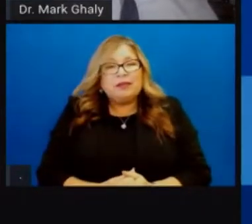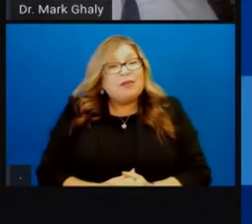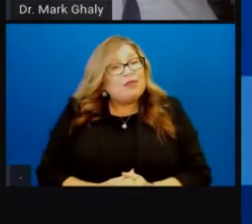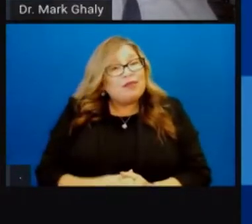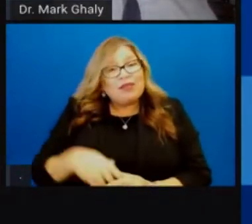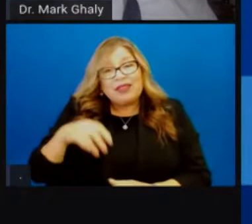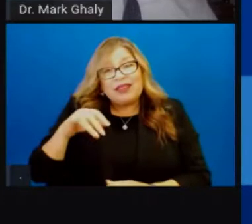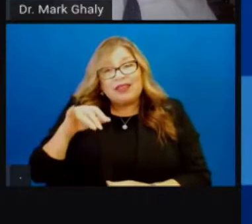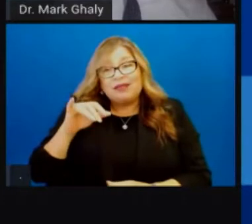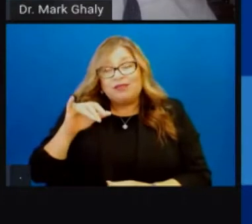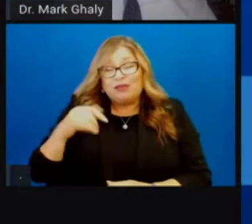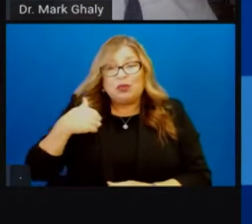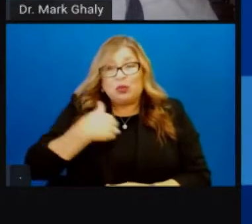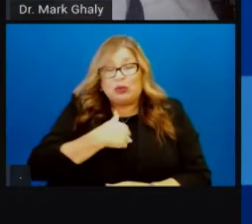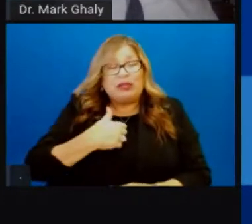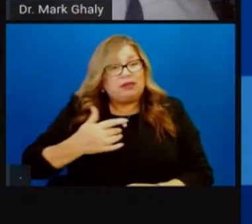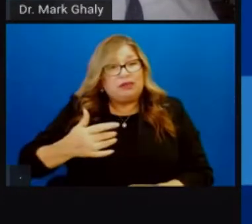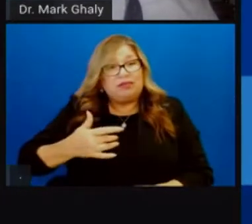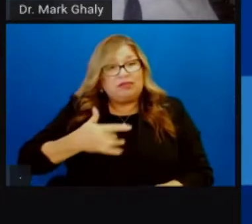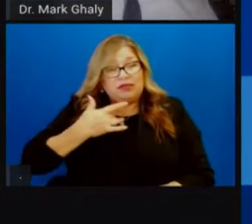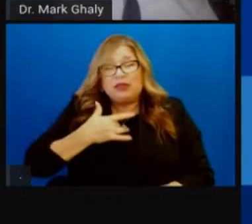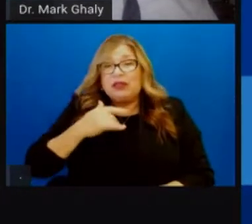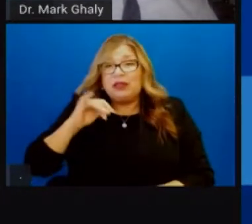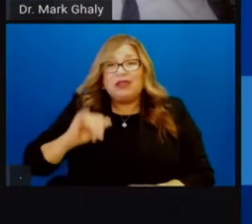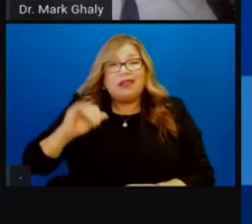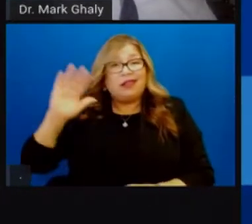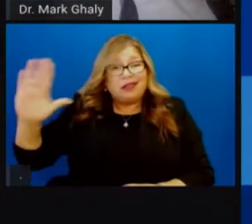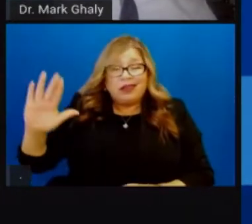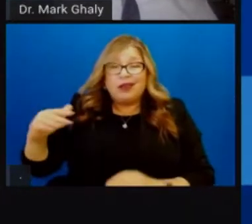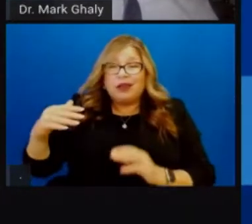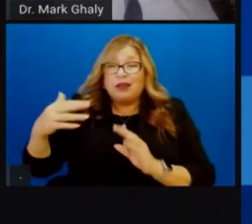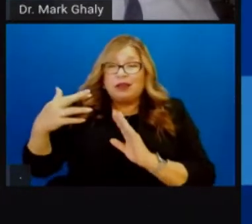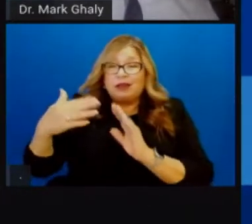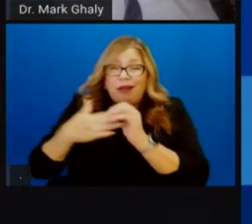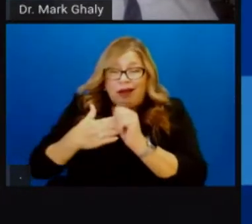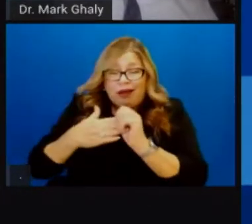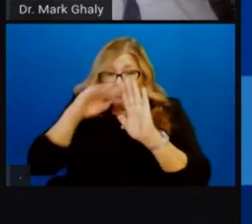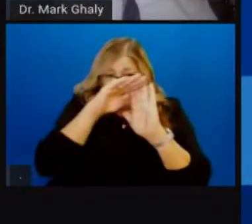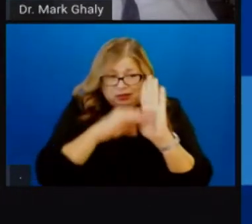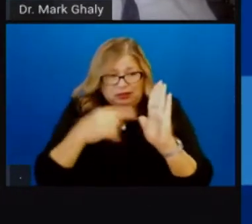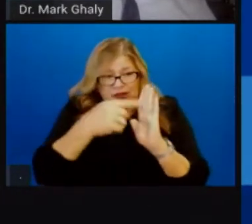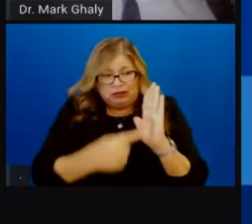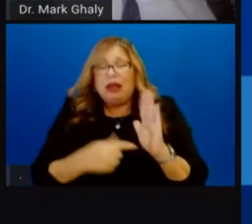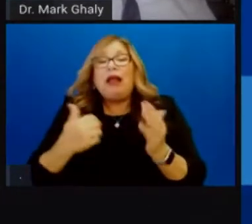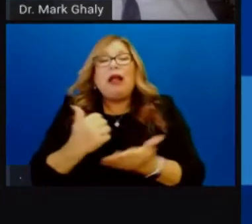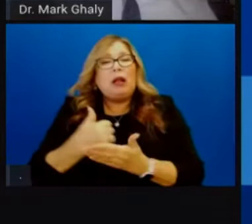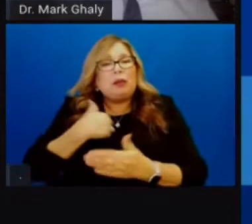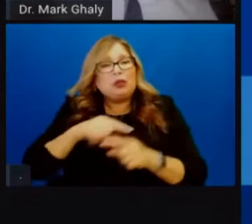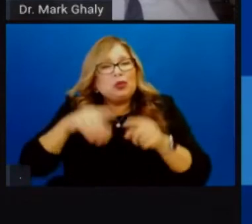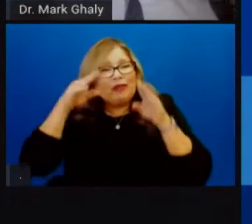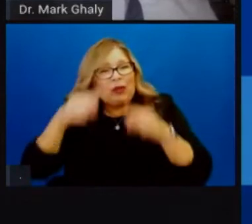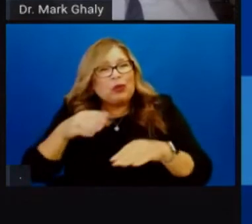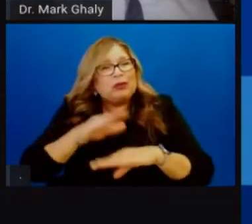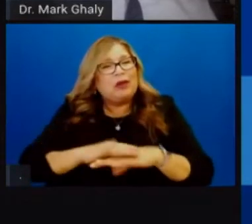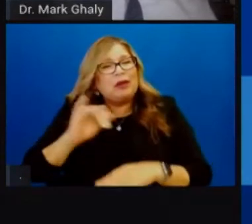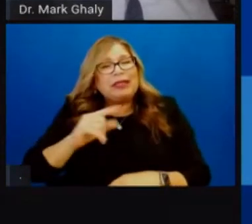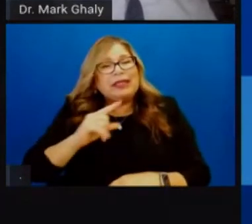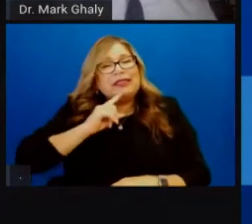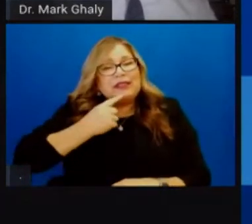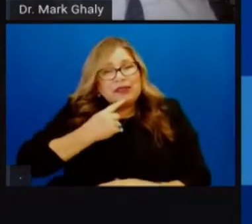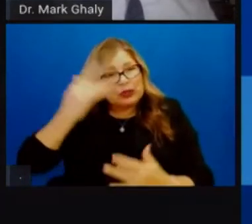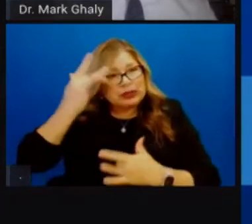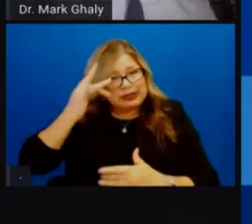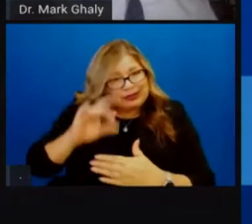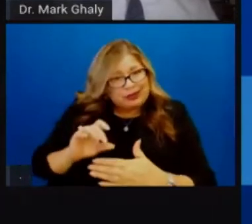of this framework. We think that the framework does help us focus on some parts like the severe disease consequences